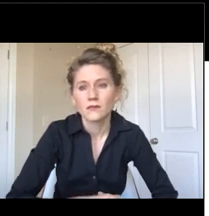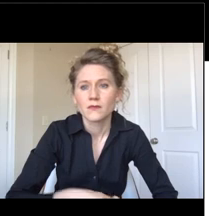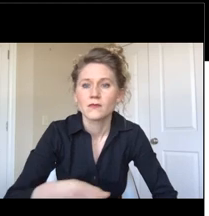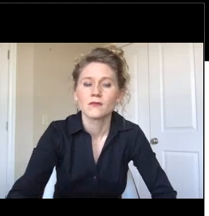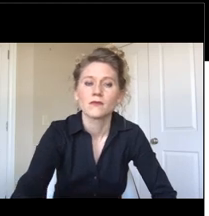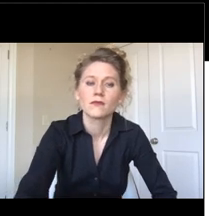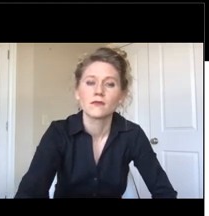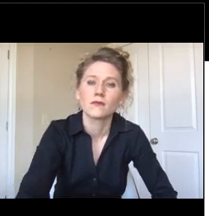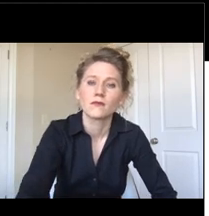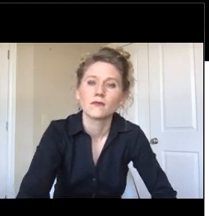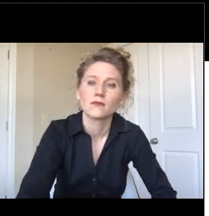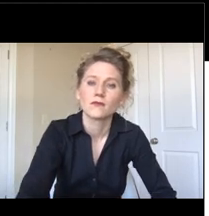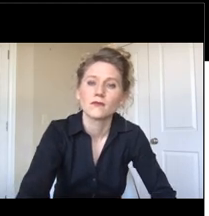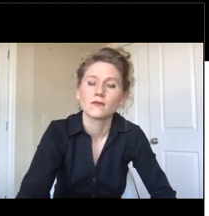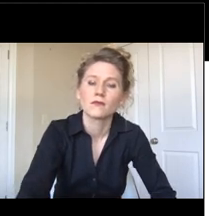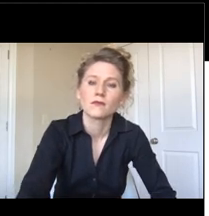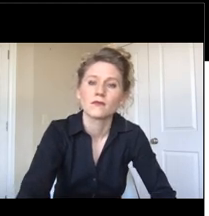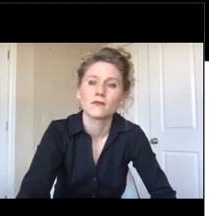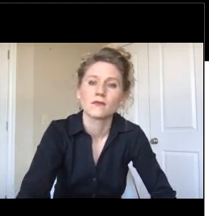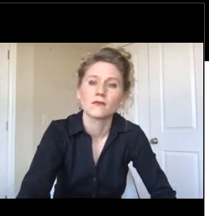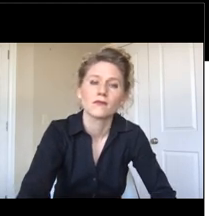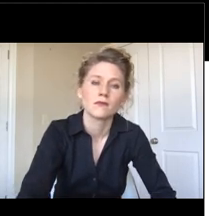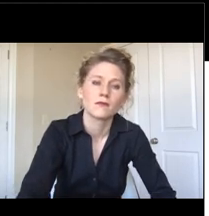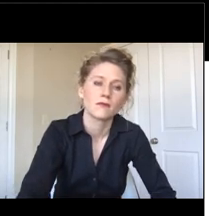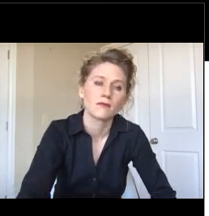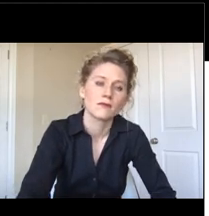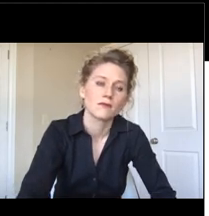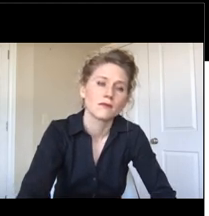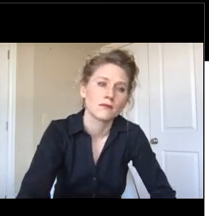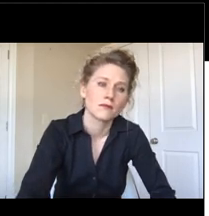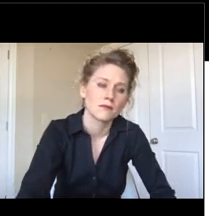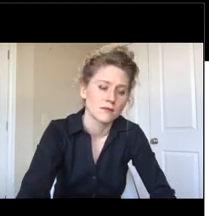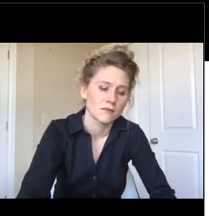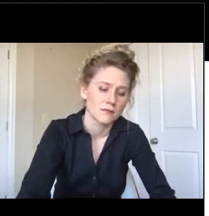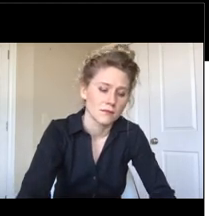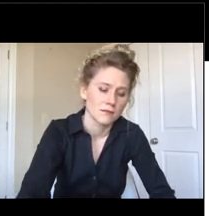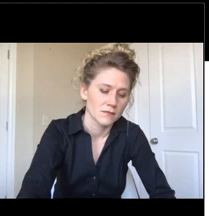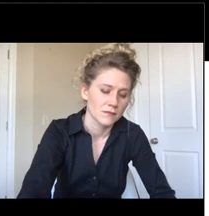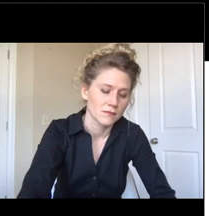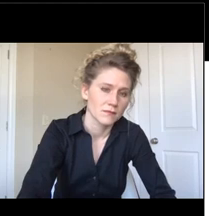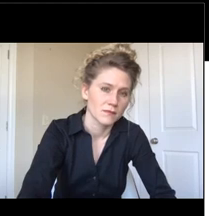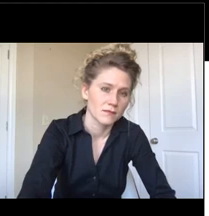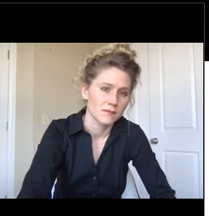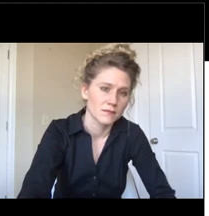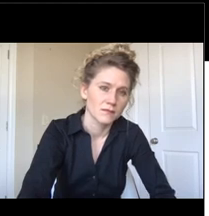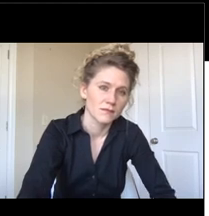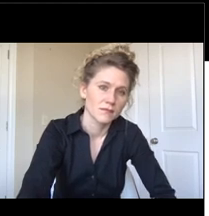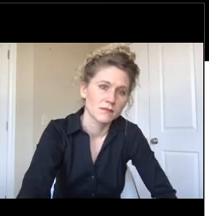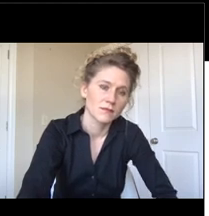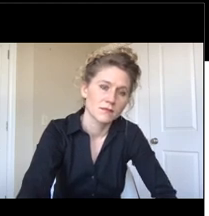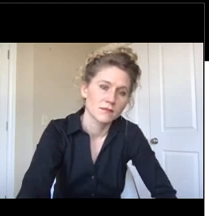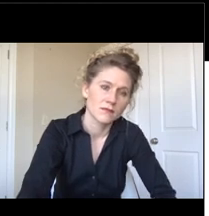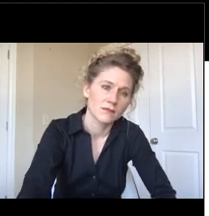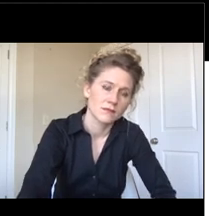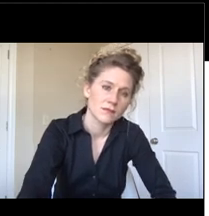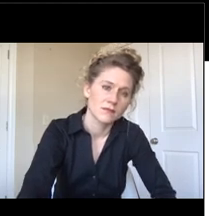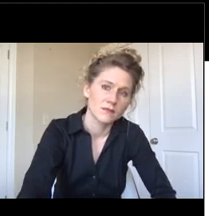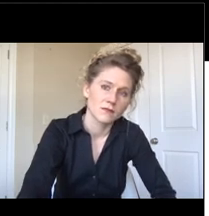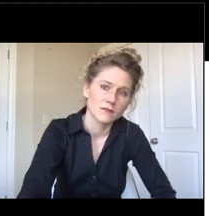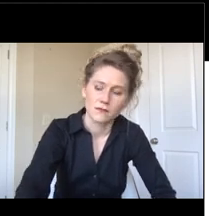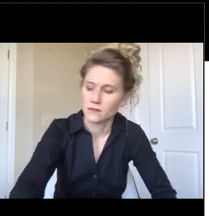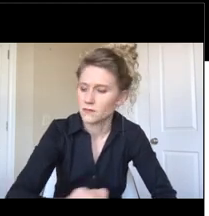good and put most of your budget towards the good roads. It's interesting when we